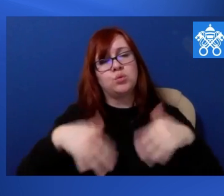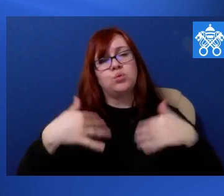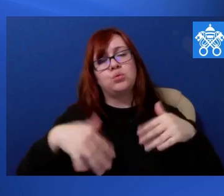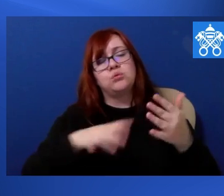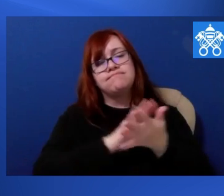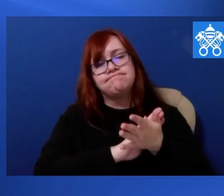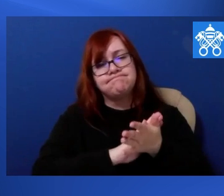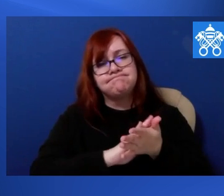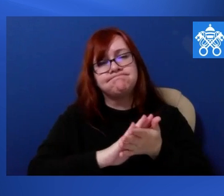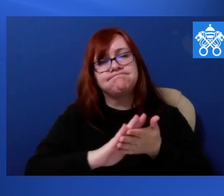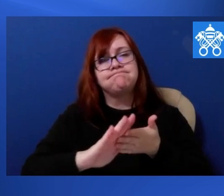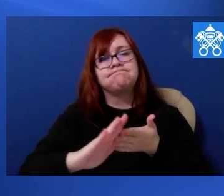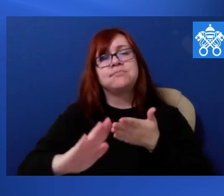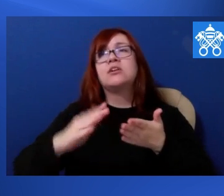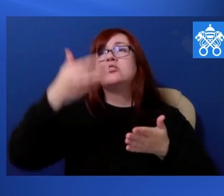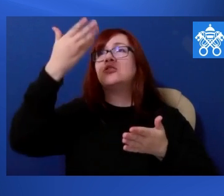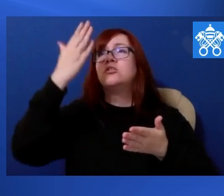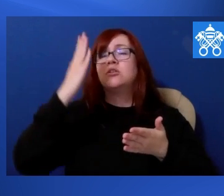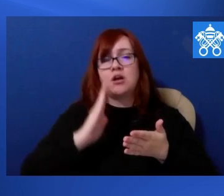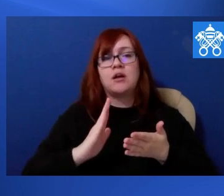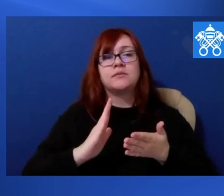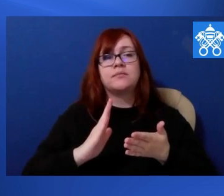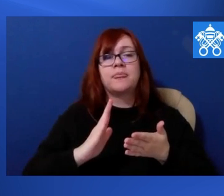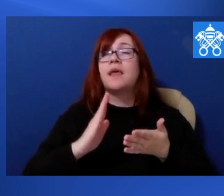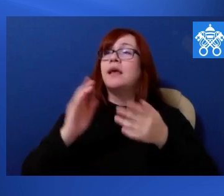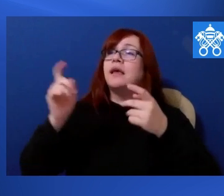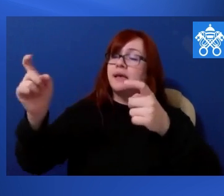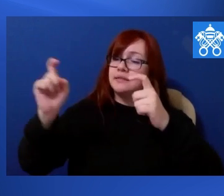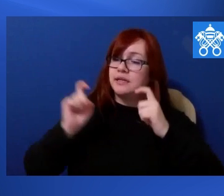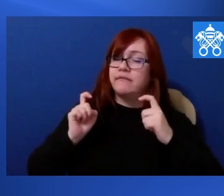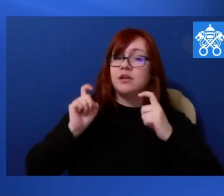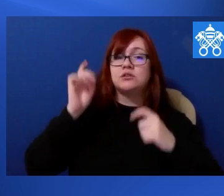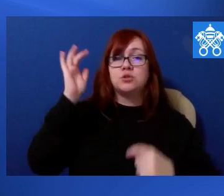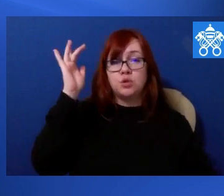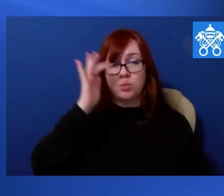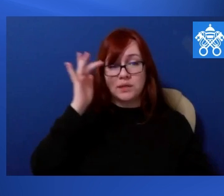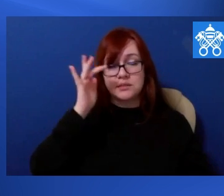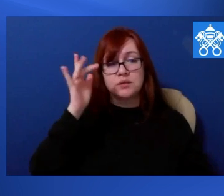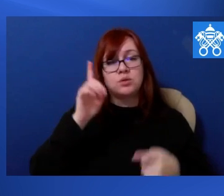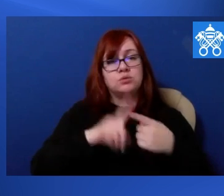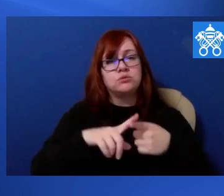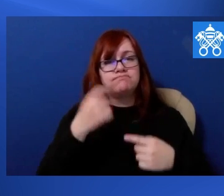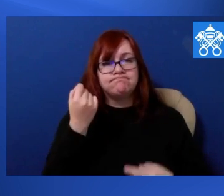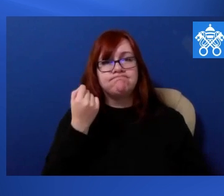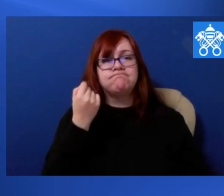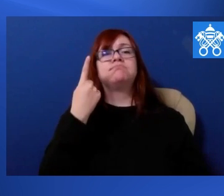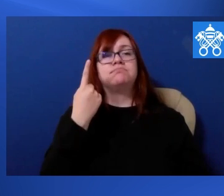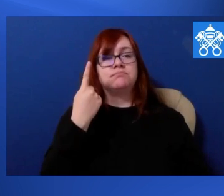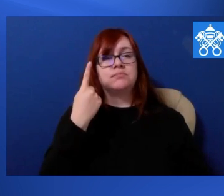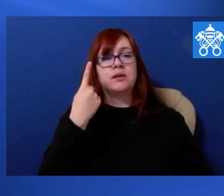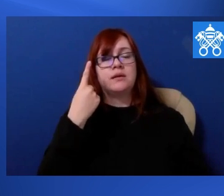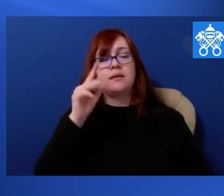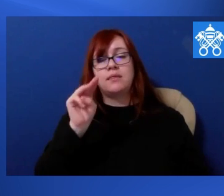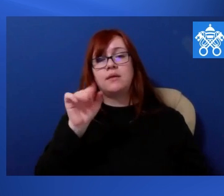is God's favor to us. God has given us the wisdom to understand fully